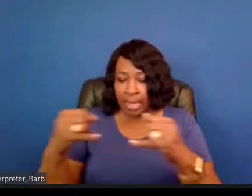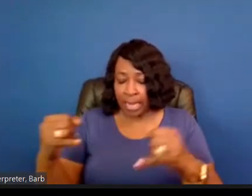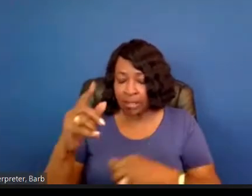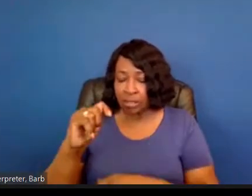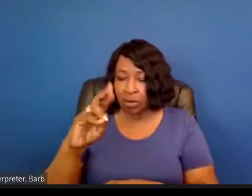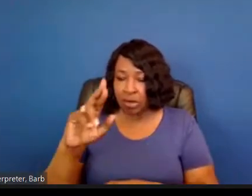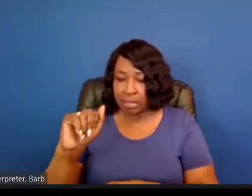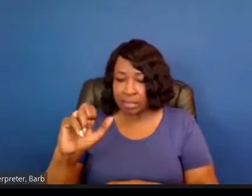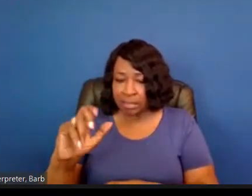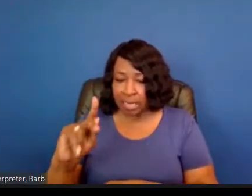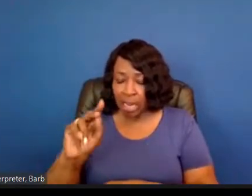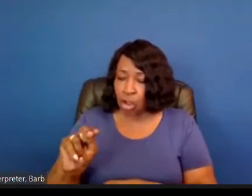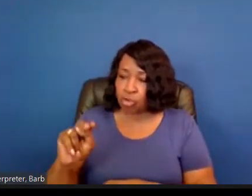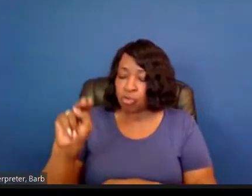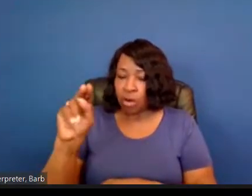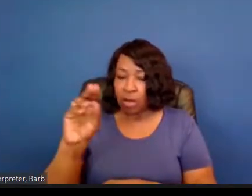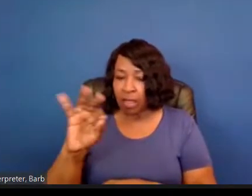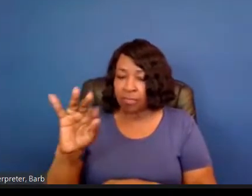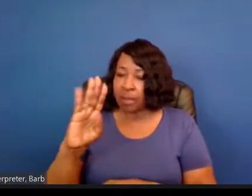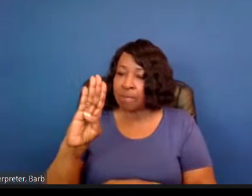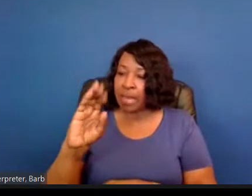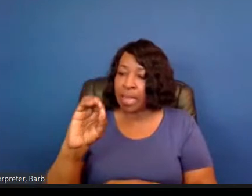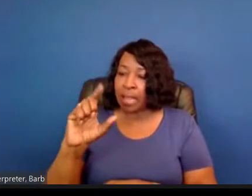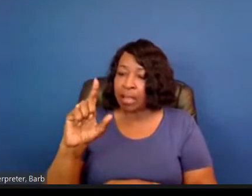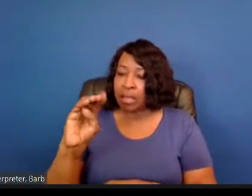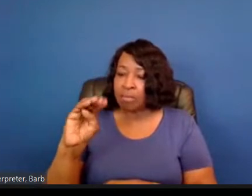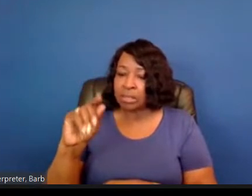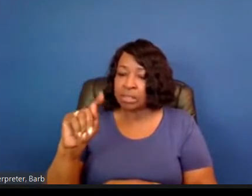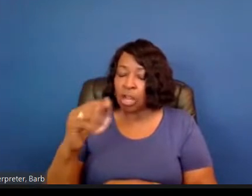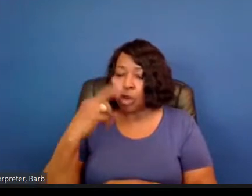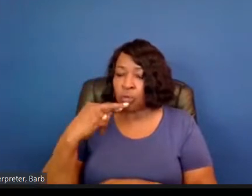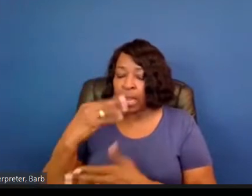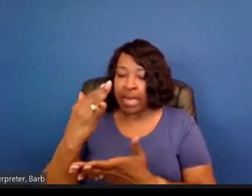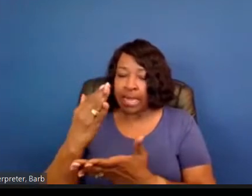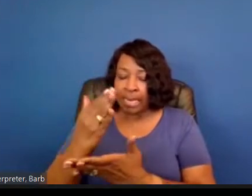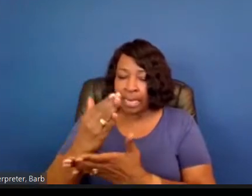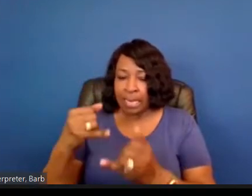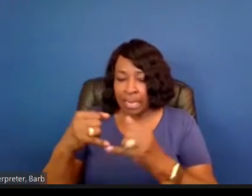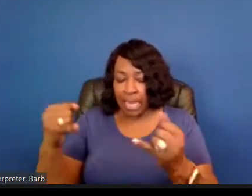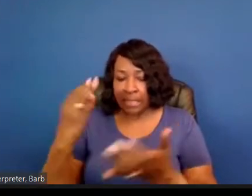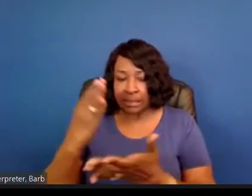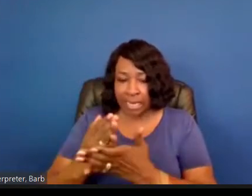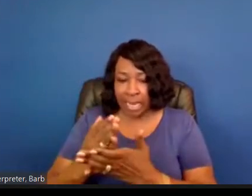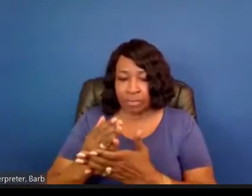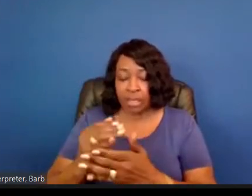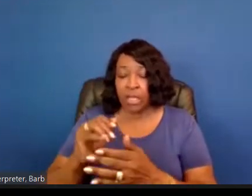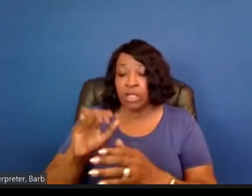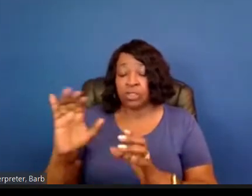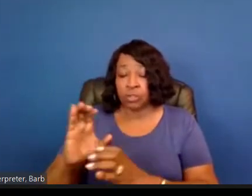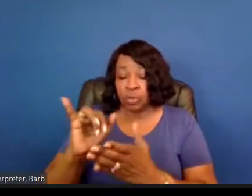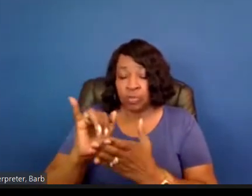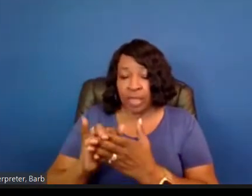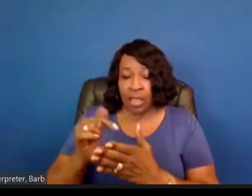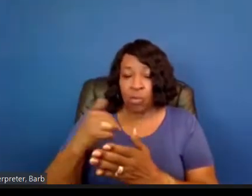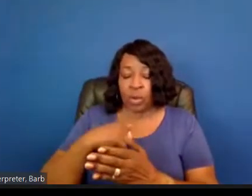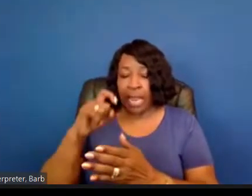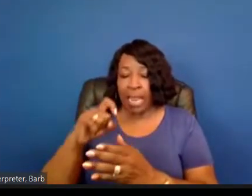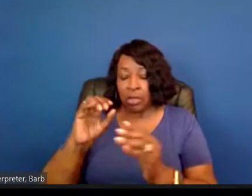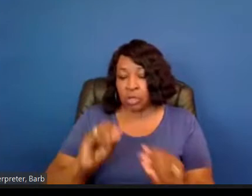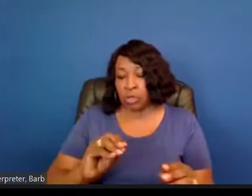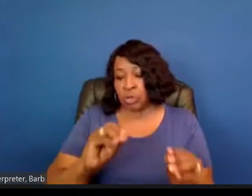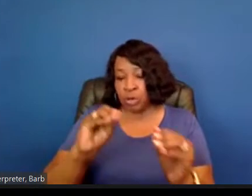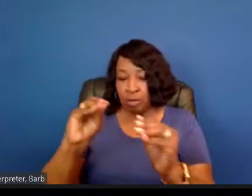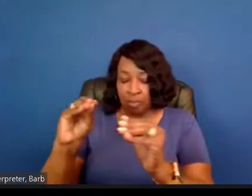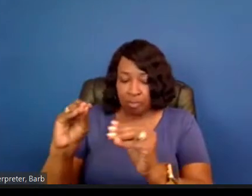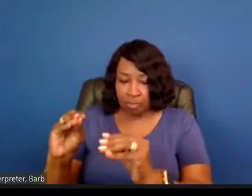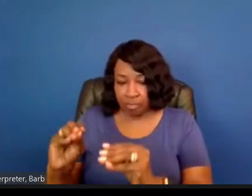basically north of the Belmont Redline stop. And in order to do that, we had to move the historically significant